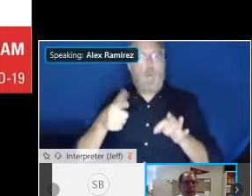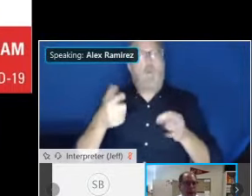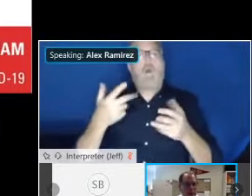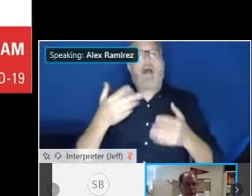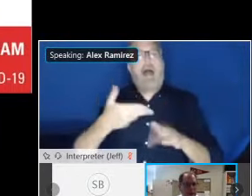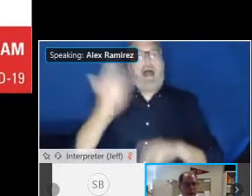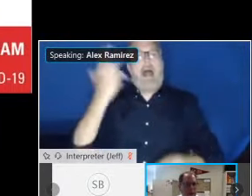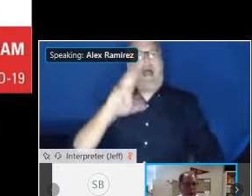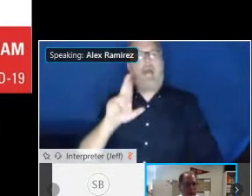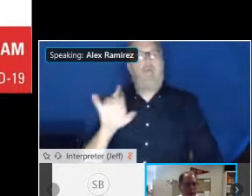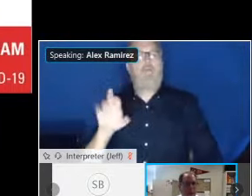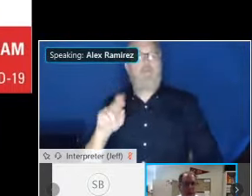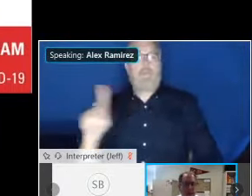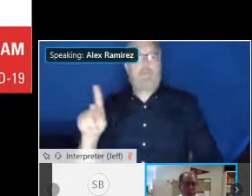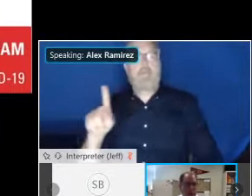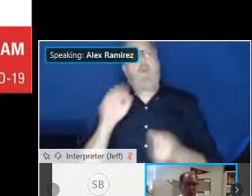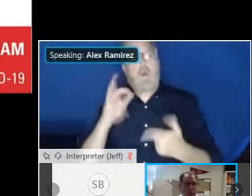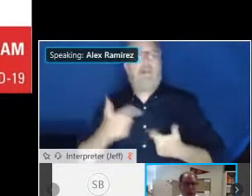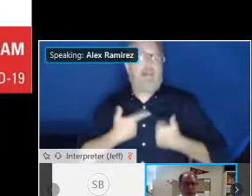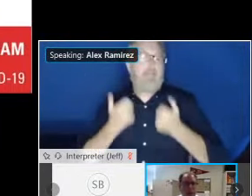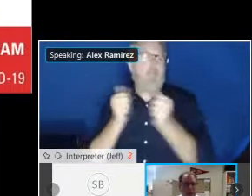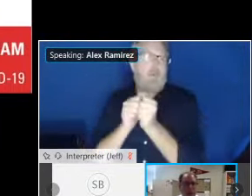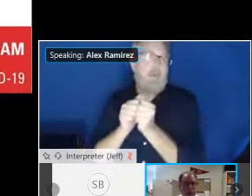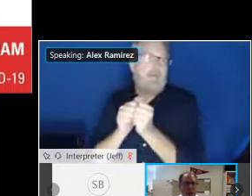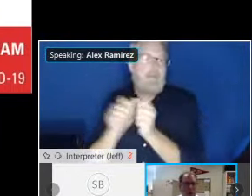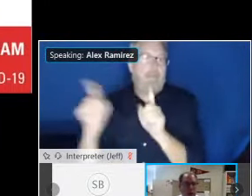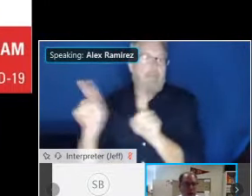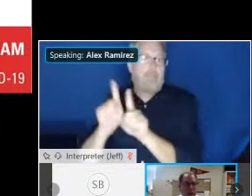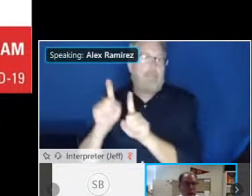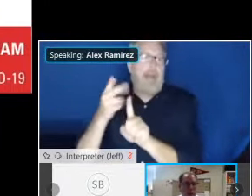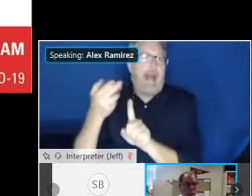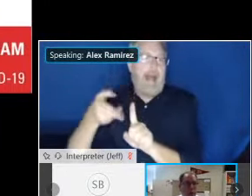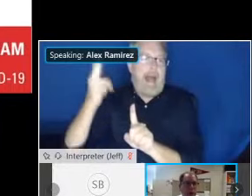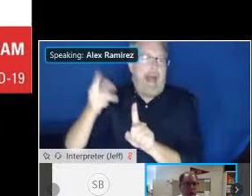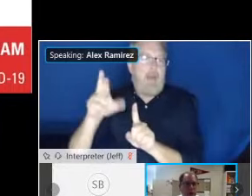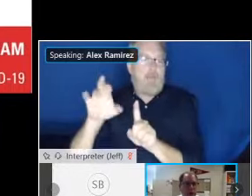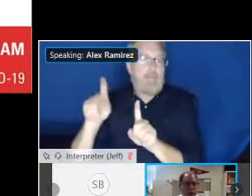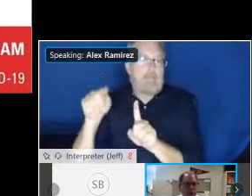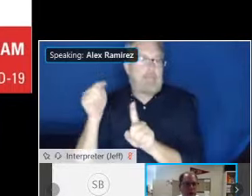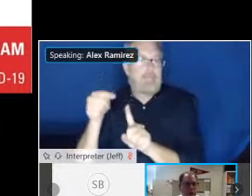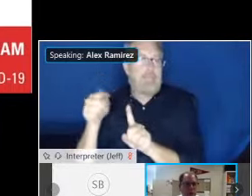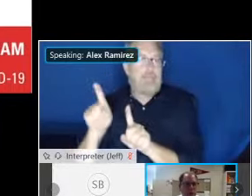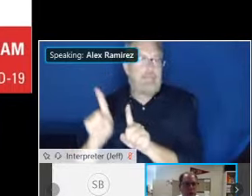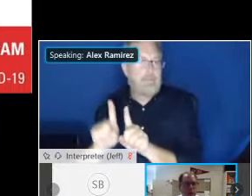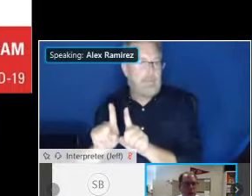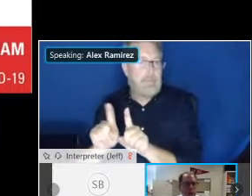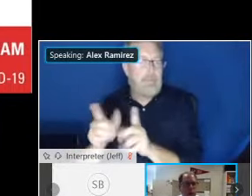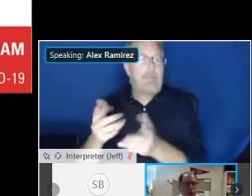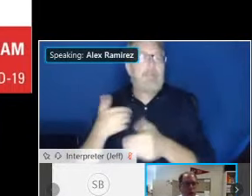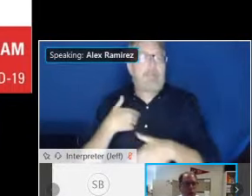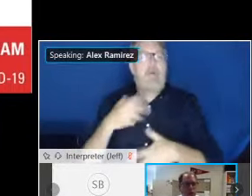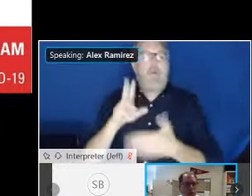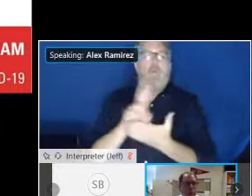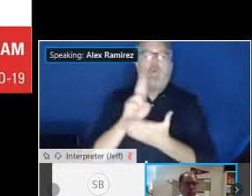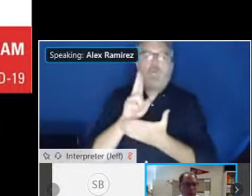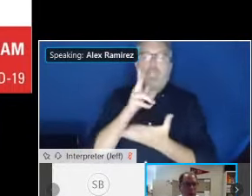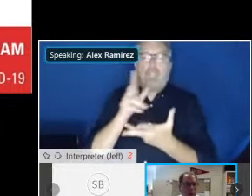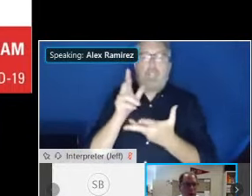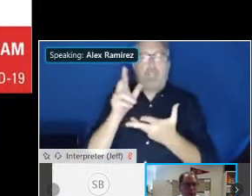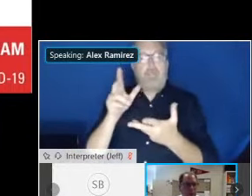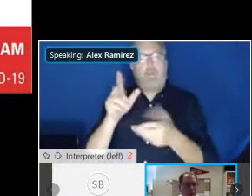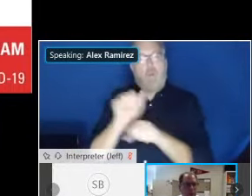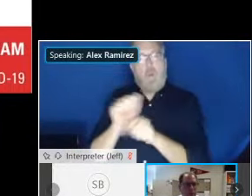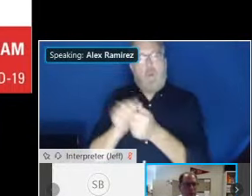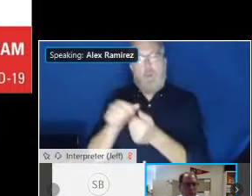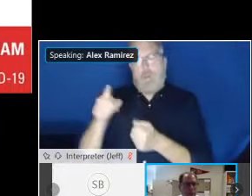risk individuals. And the university has been very proactive to working with those individuals to create those alternative